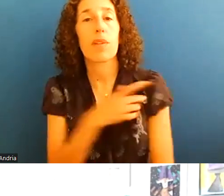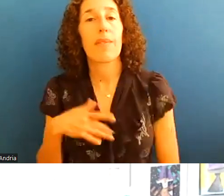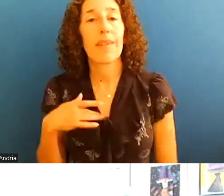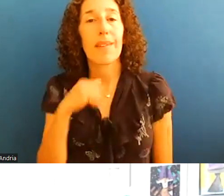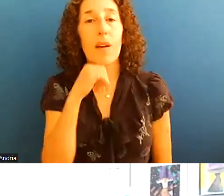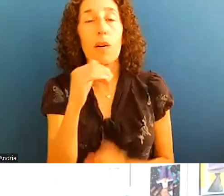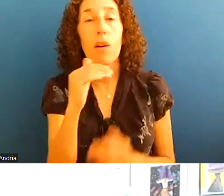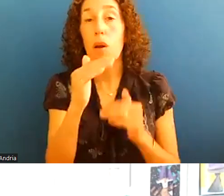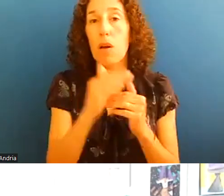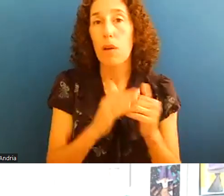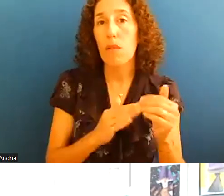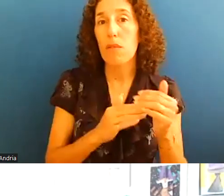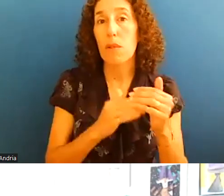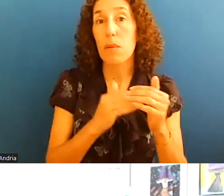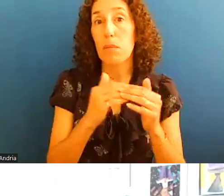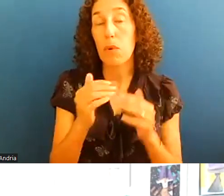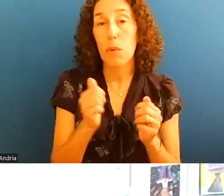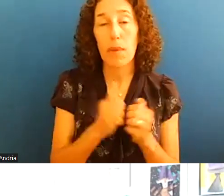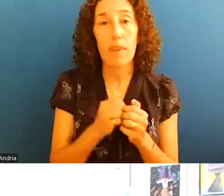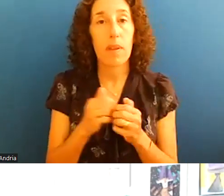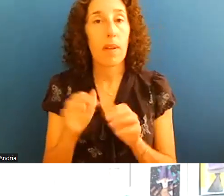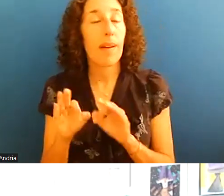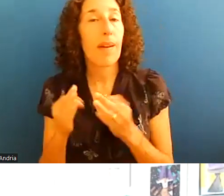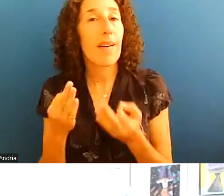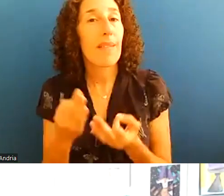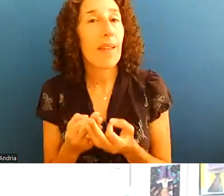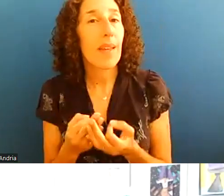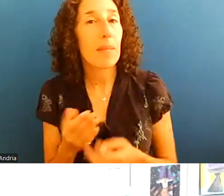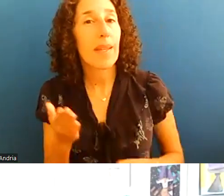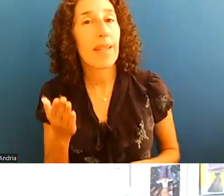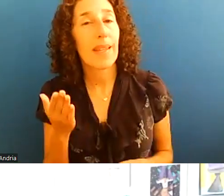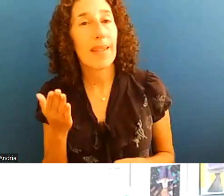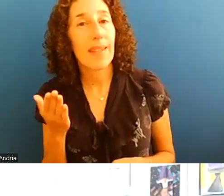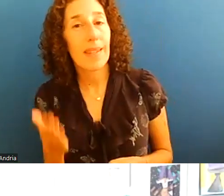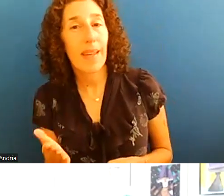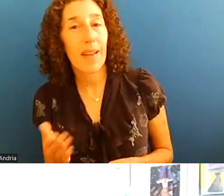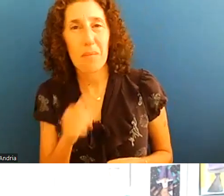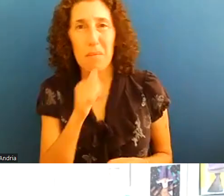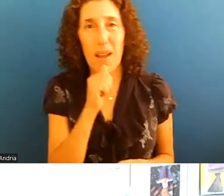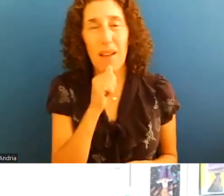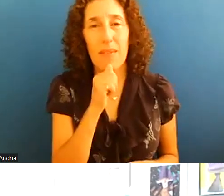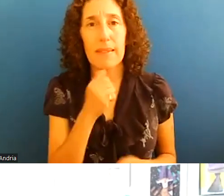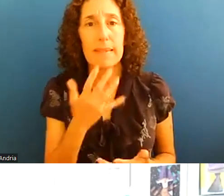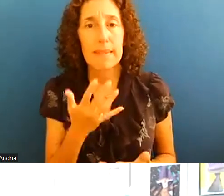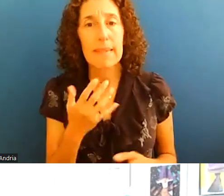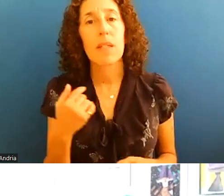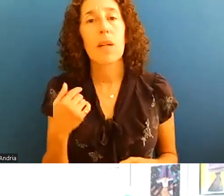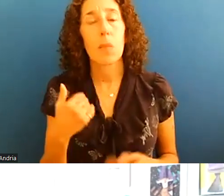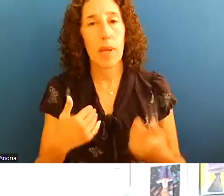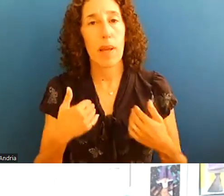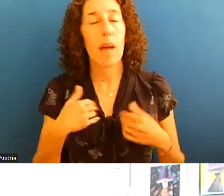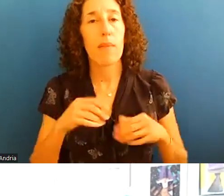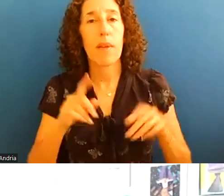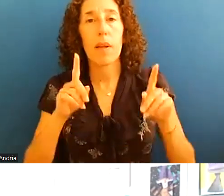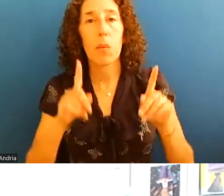intense things in front of their family. We have a questionnaire that we use. I think maybe 5 or 6 programs use the same questionnaire now, but